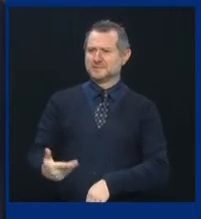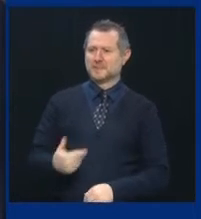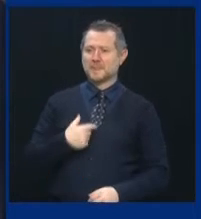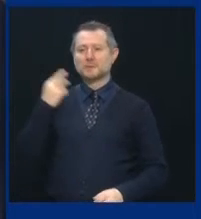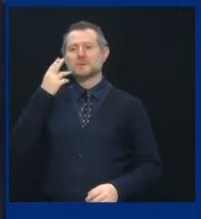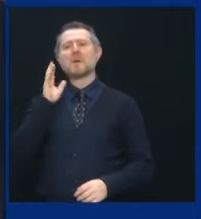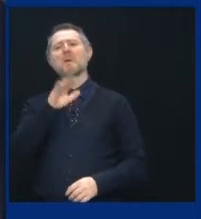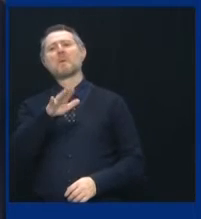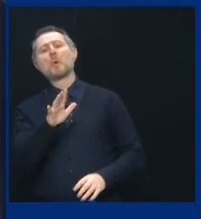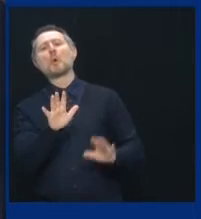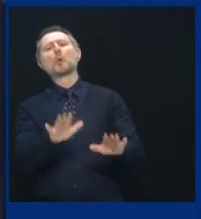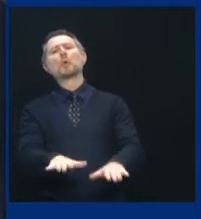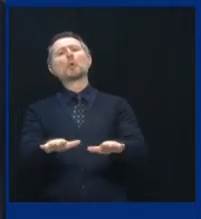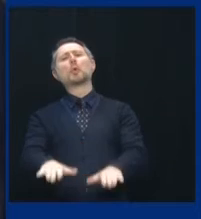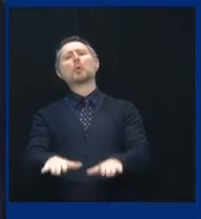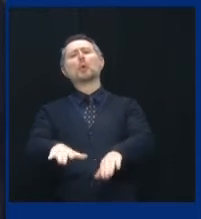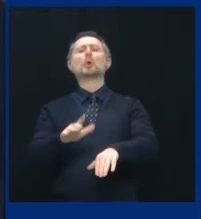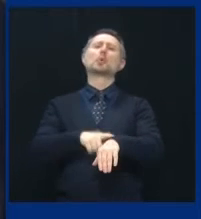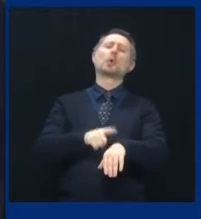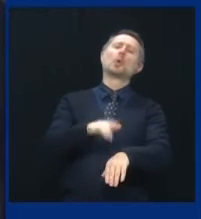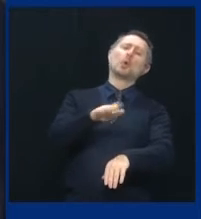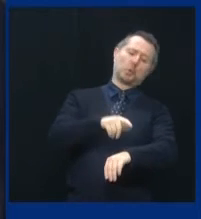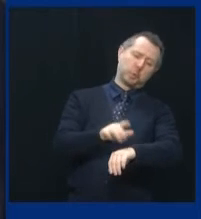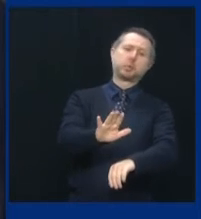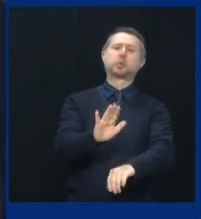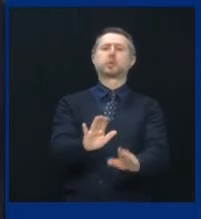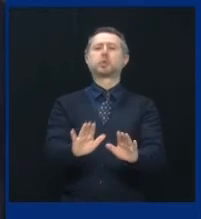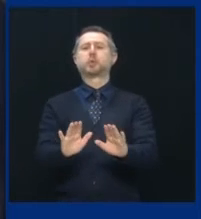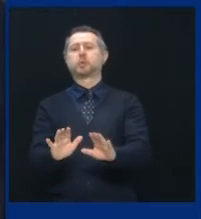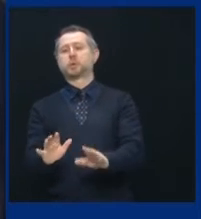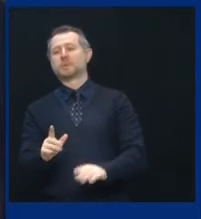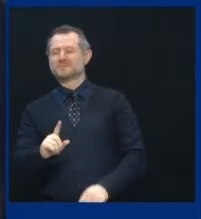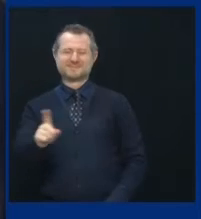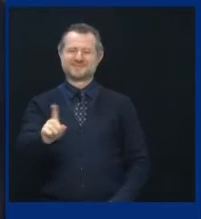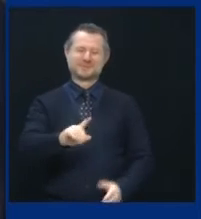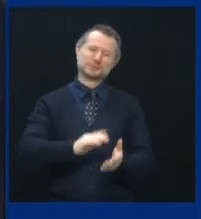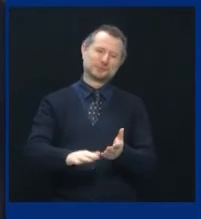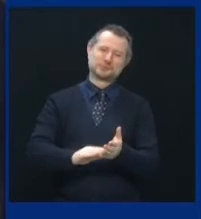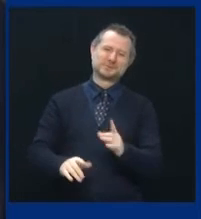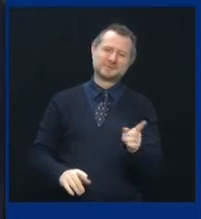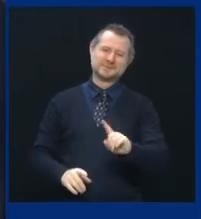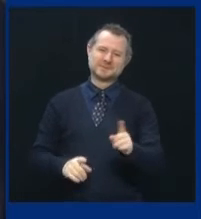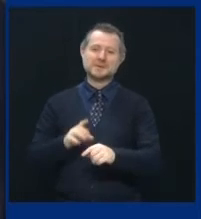There's always reasons why it hasn't gotten done, especially in government.